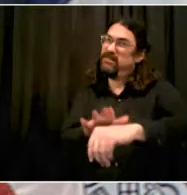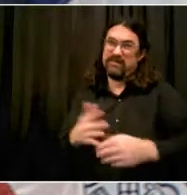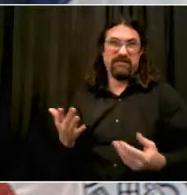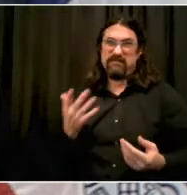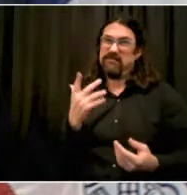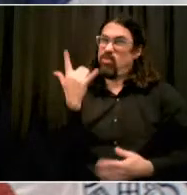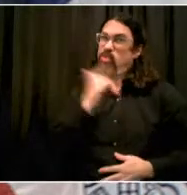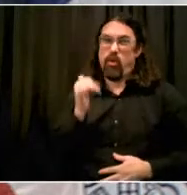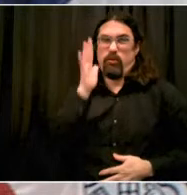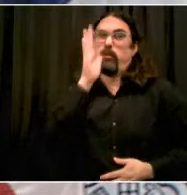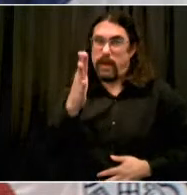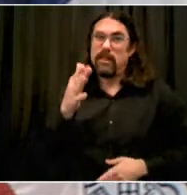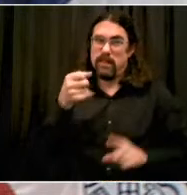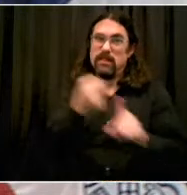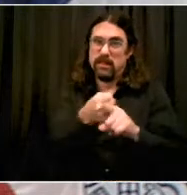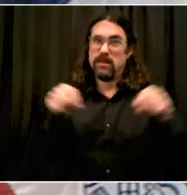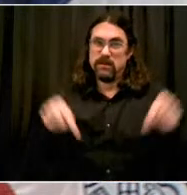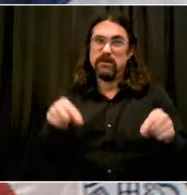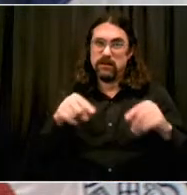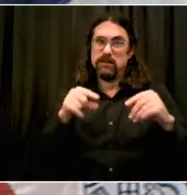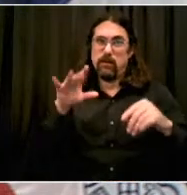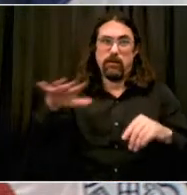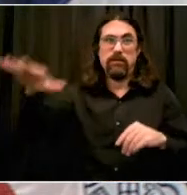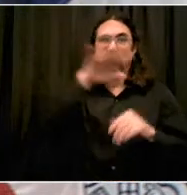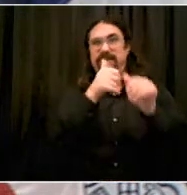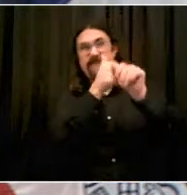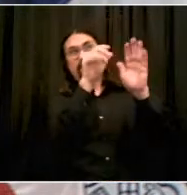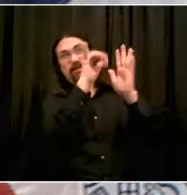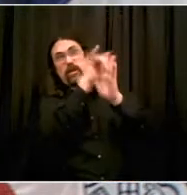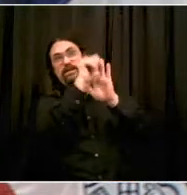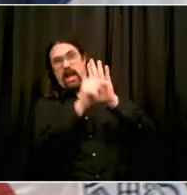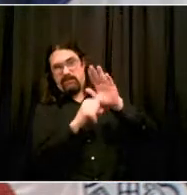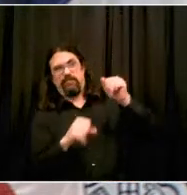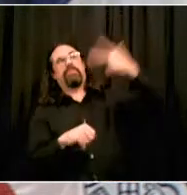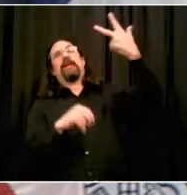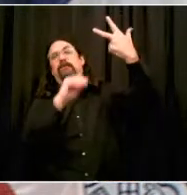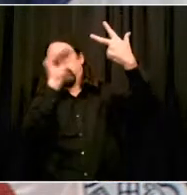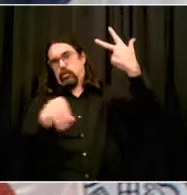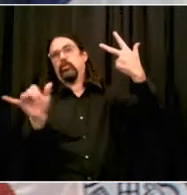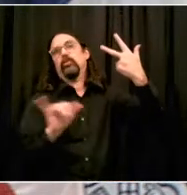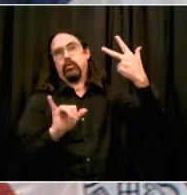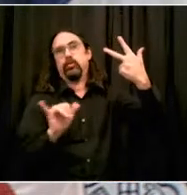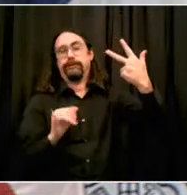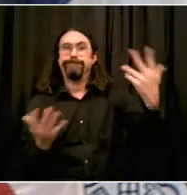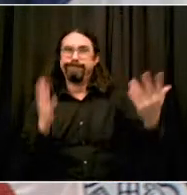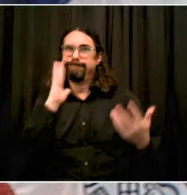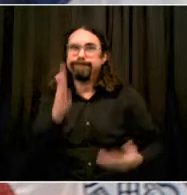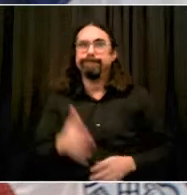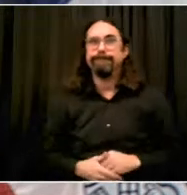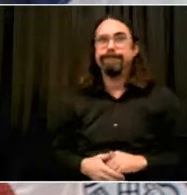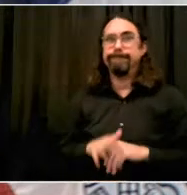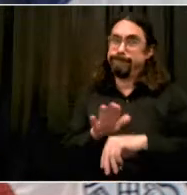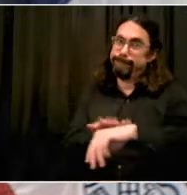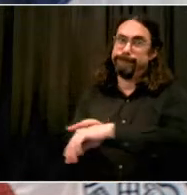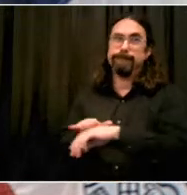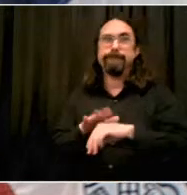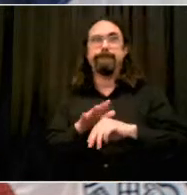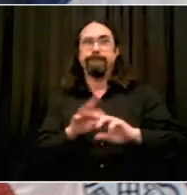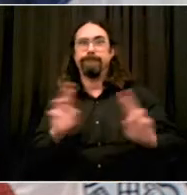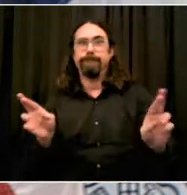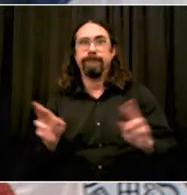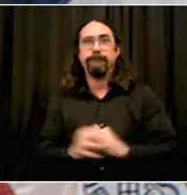New Yorkers to continue to get tested? What do we do with our children who are in remote? They're obviously not locked up in their homes. They've been out and about as